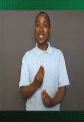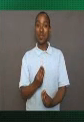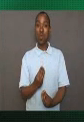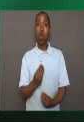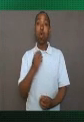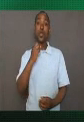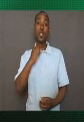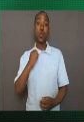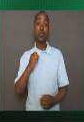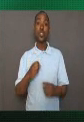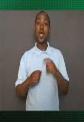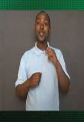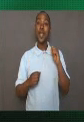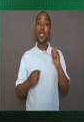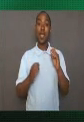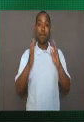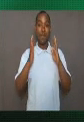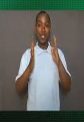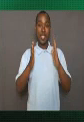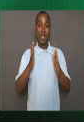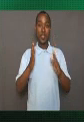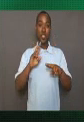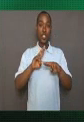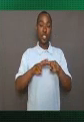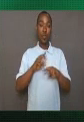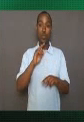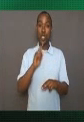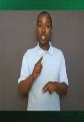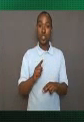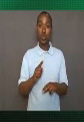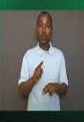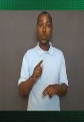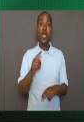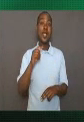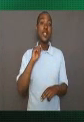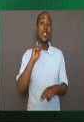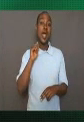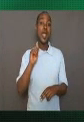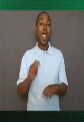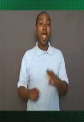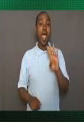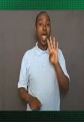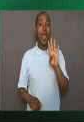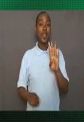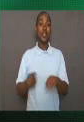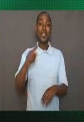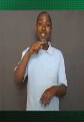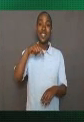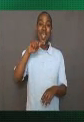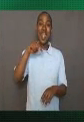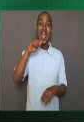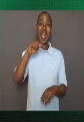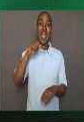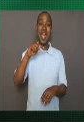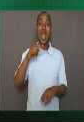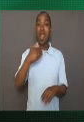by side. If the trachea had full circle rings, the food that